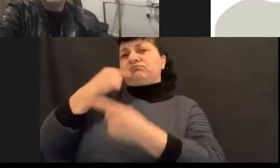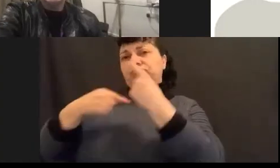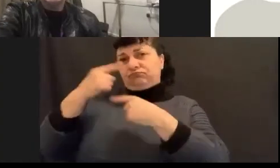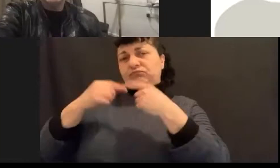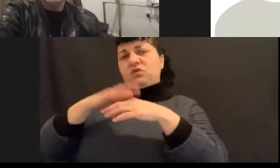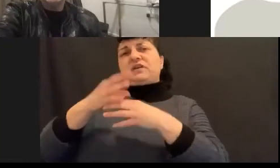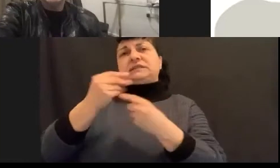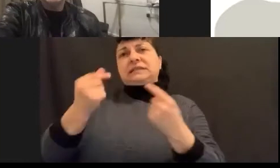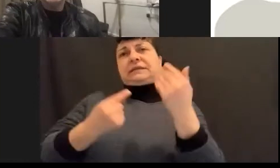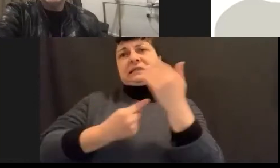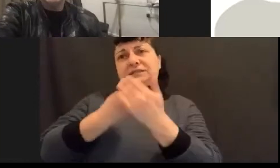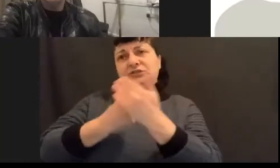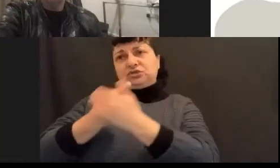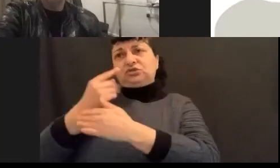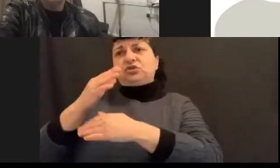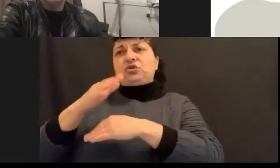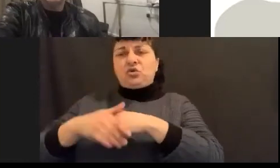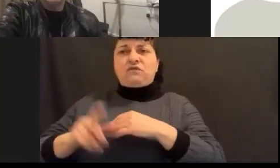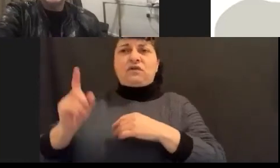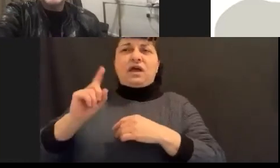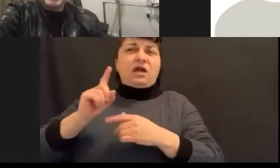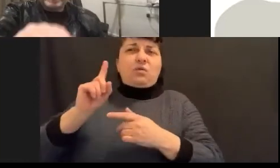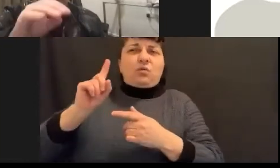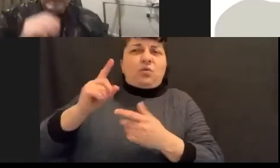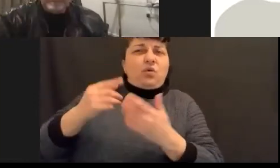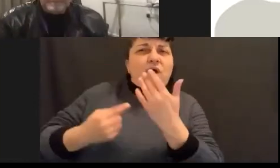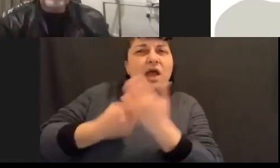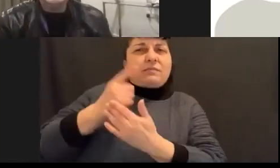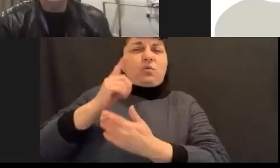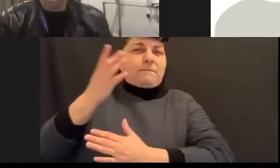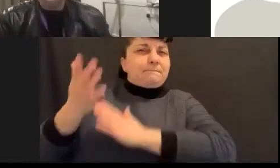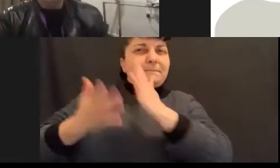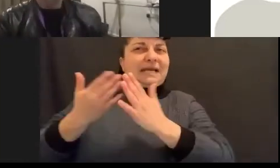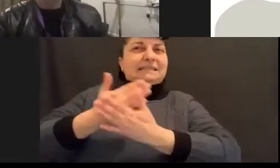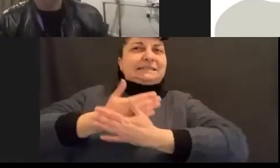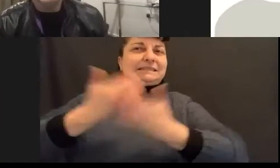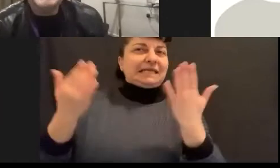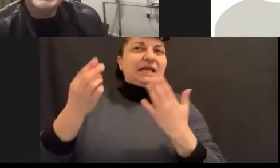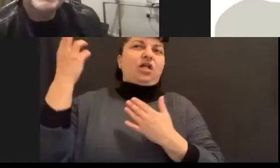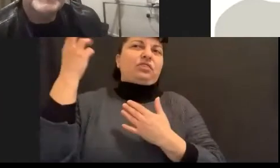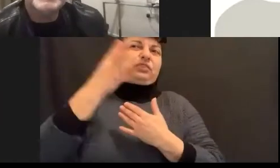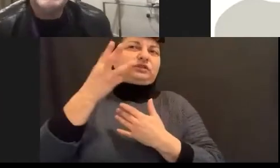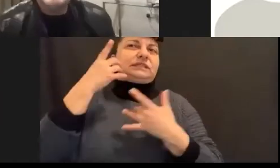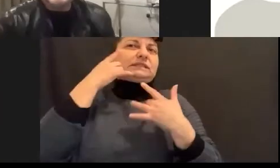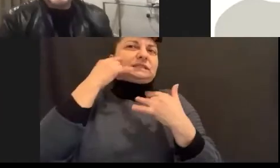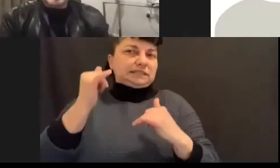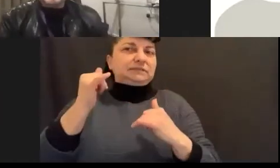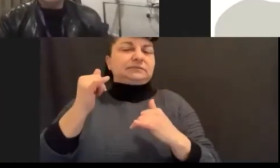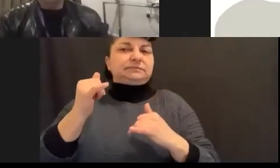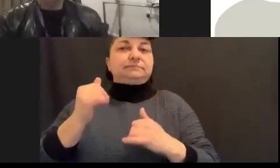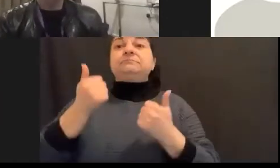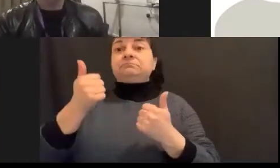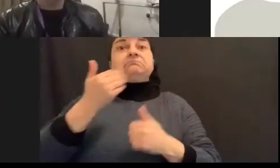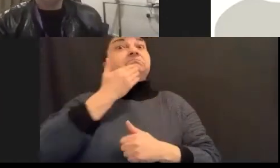day 13 testing, how that works and what people might expect from that point of view. Okay, thanks, Matt. So